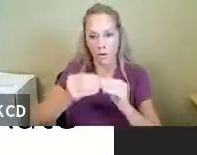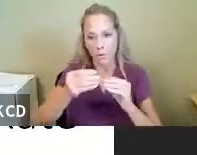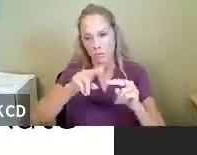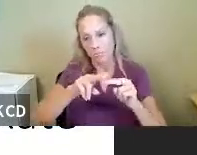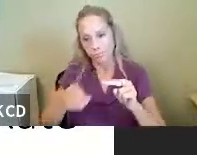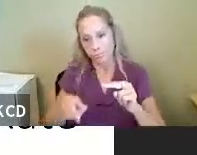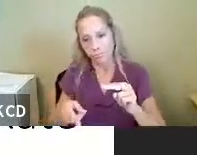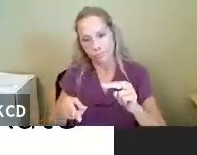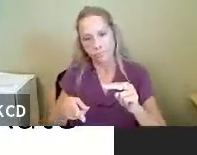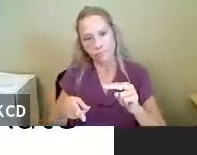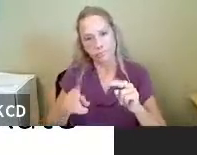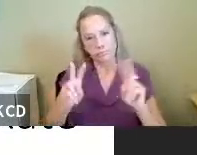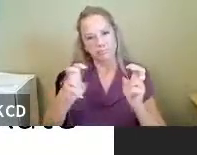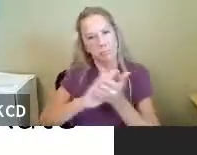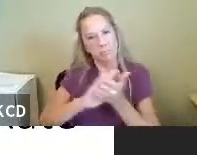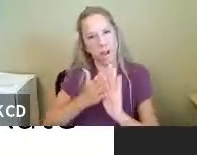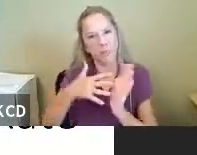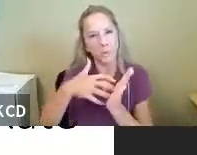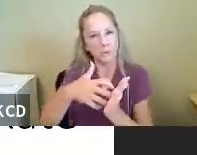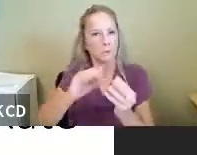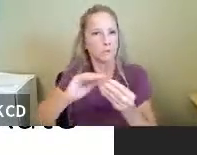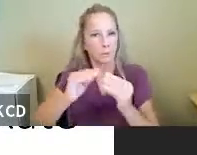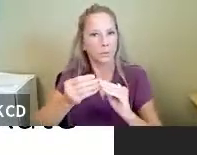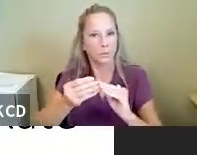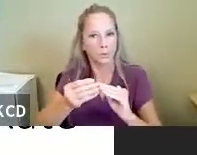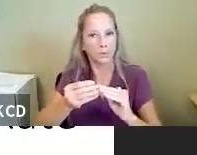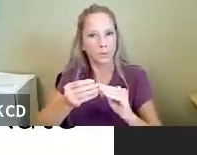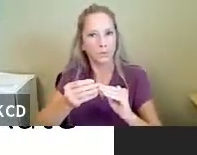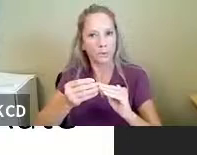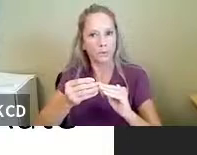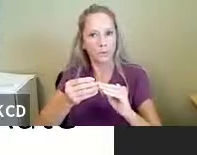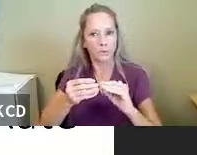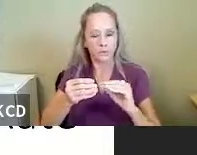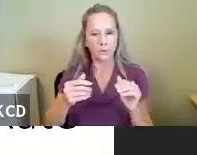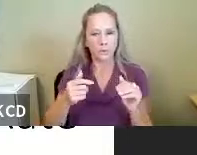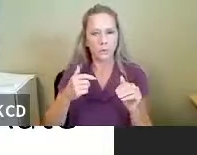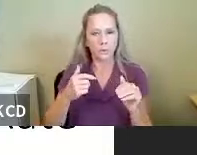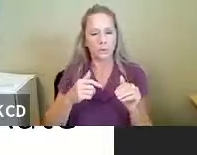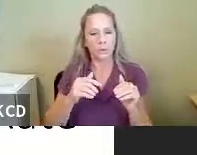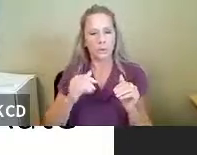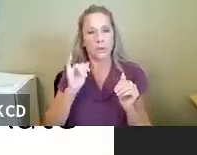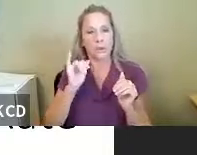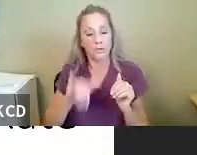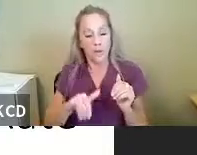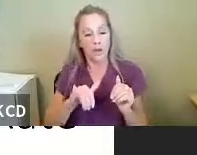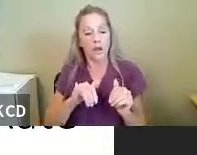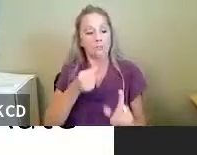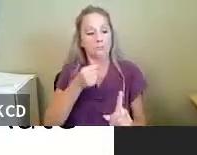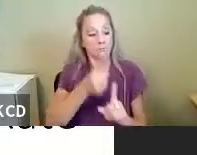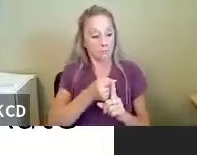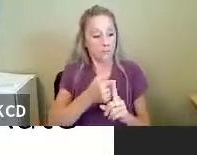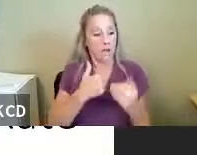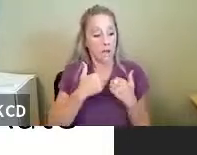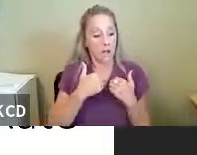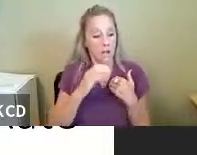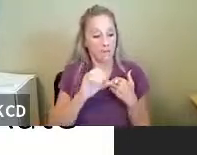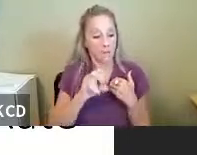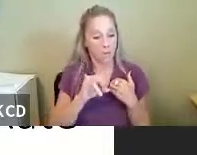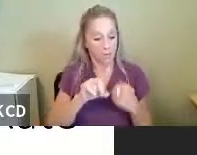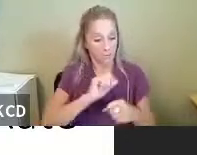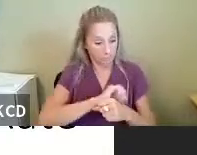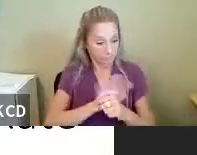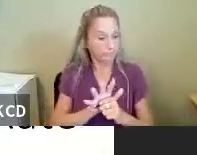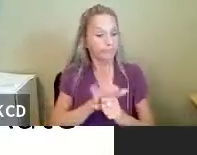perspective, as you're doing contact investigation and trying to isolate those who have COVID-19, that's exactly what you want to